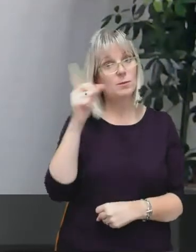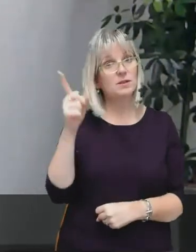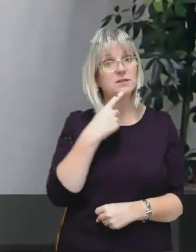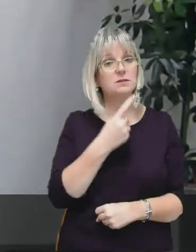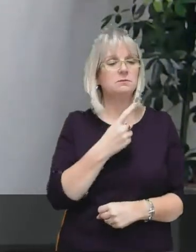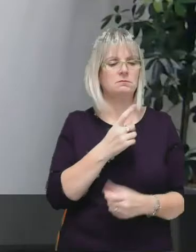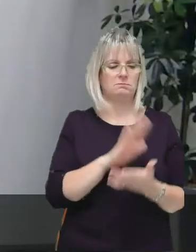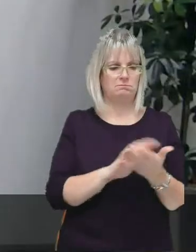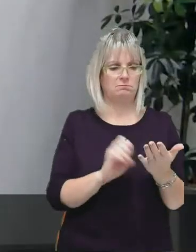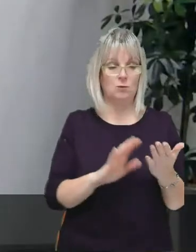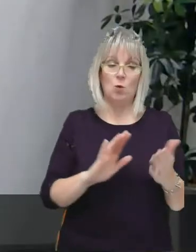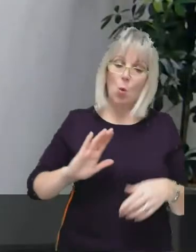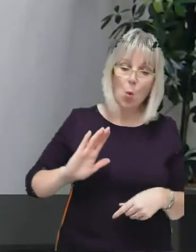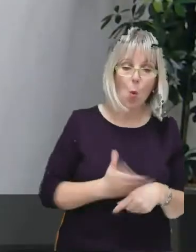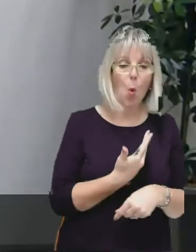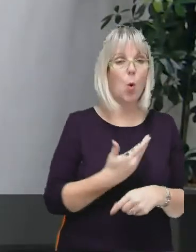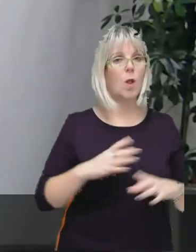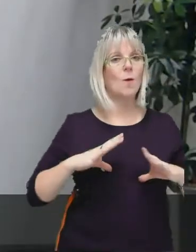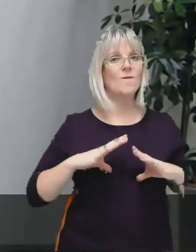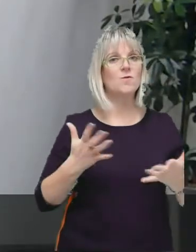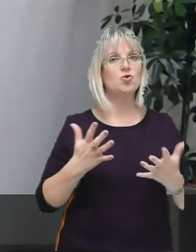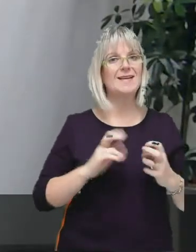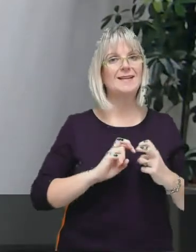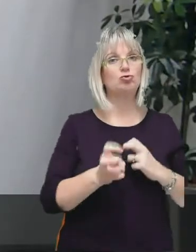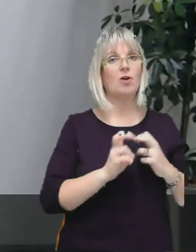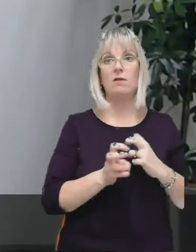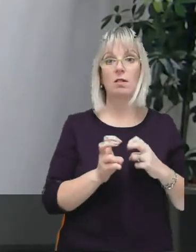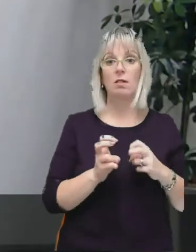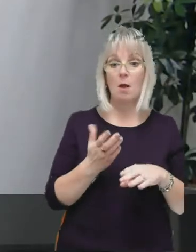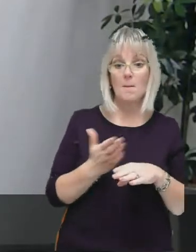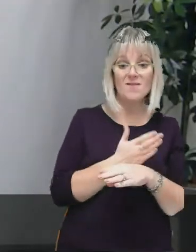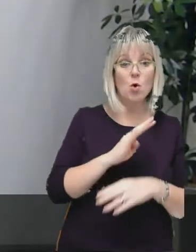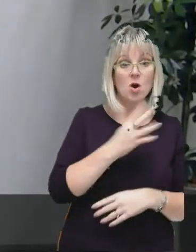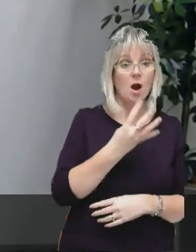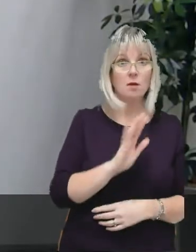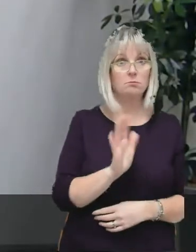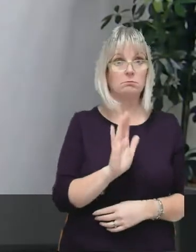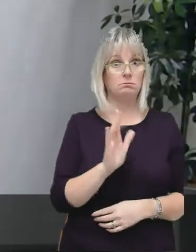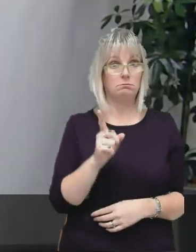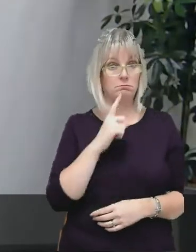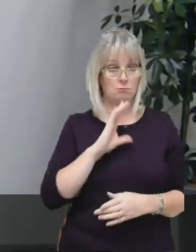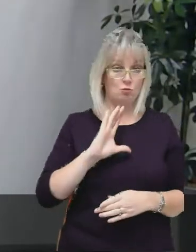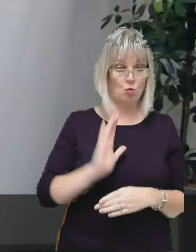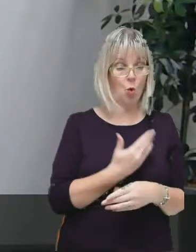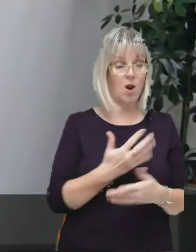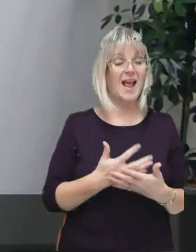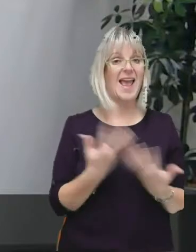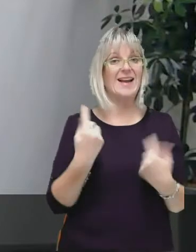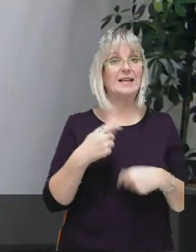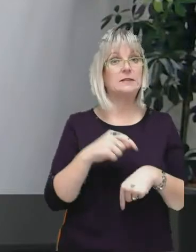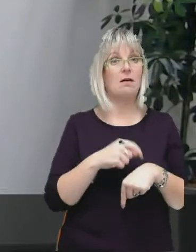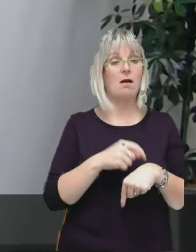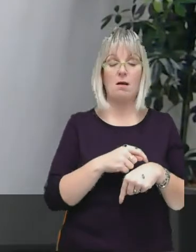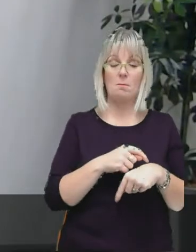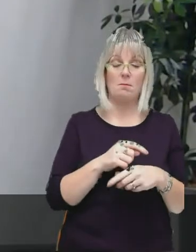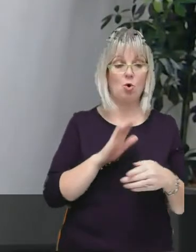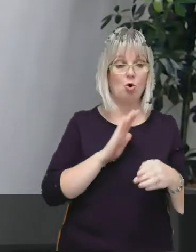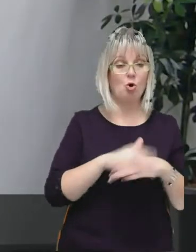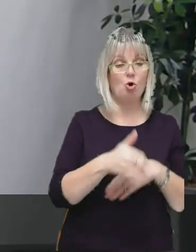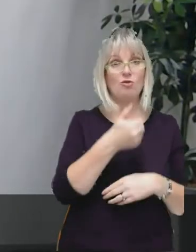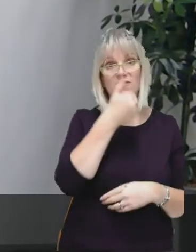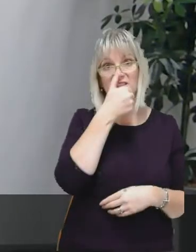a.m., all free travel for over 60s, and remove all free travel for under 18s. They also try to impose